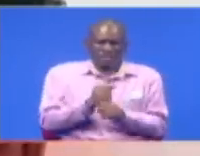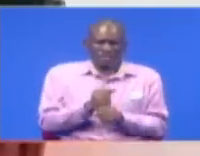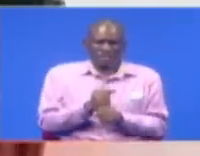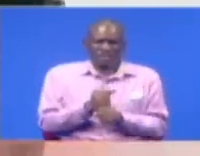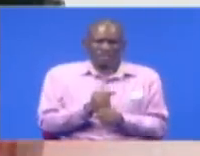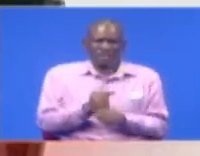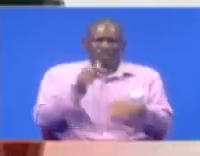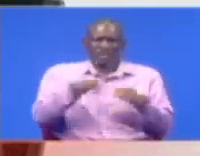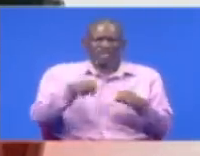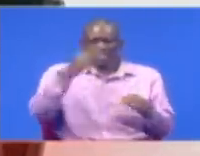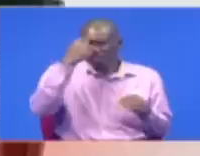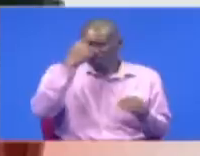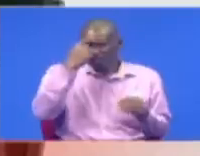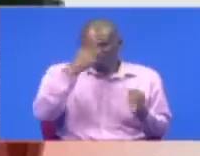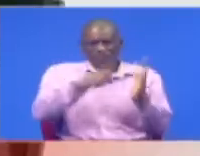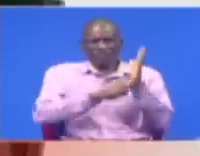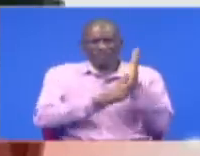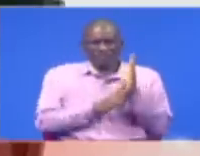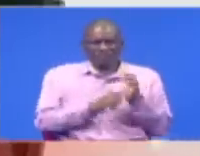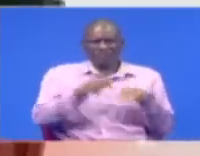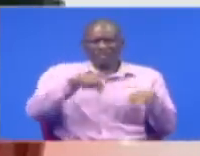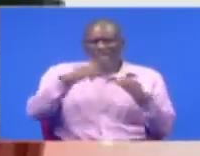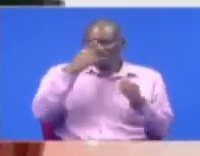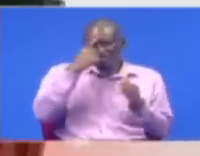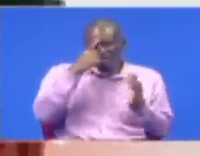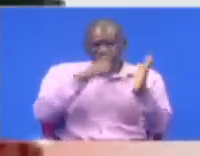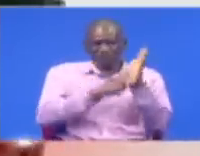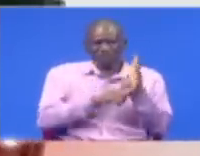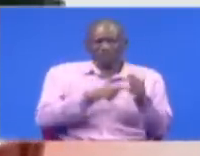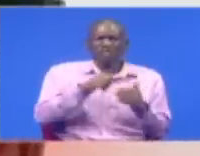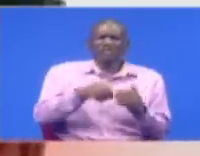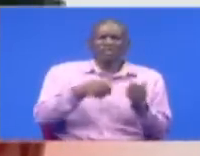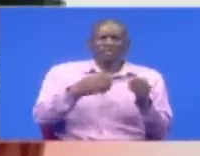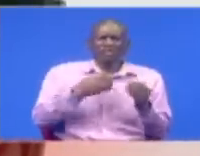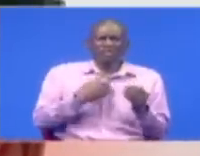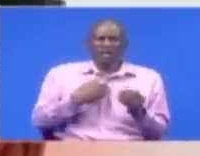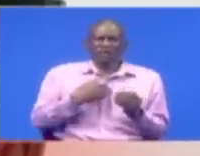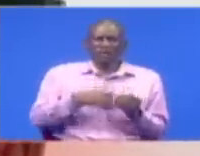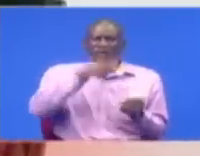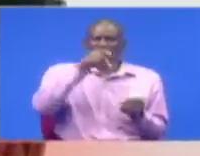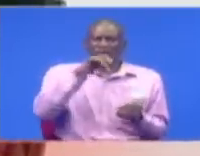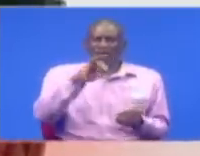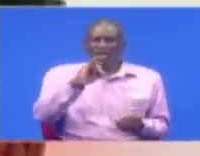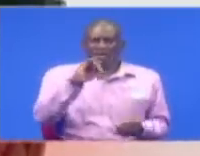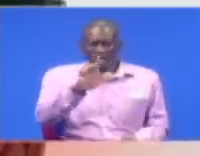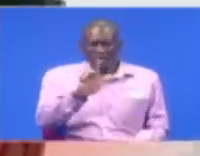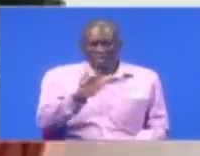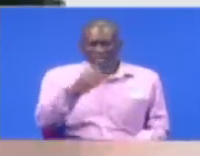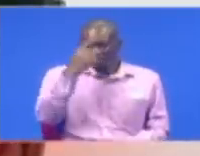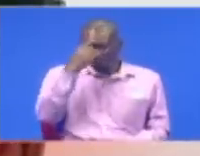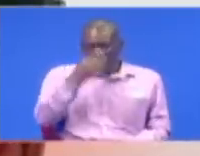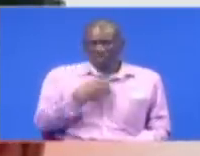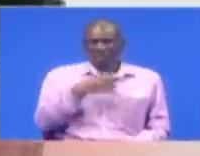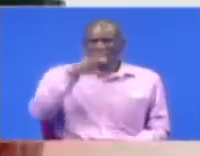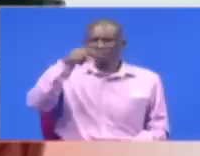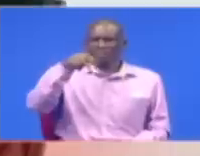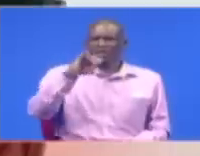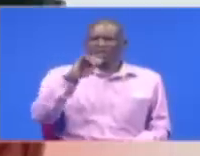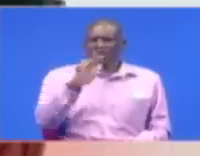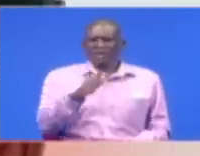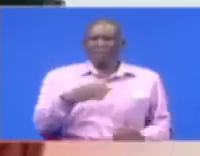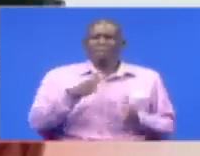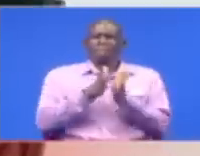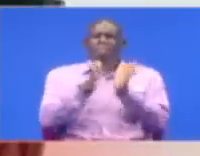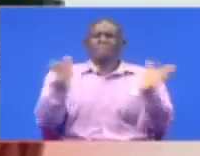In India, we have what they call PIL, Public